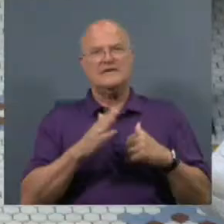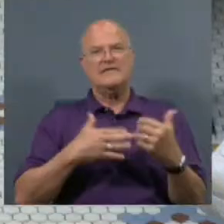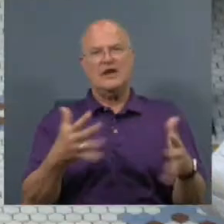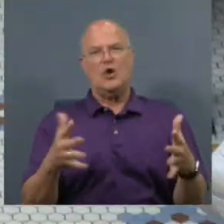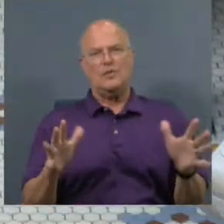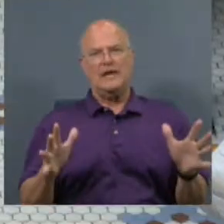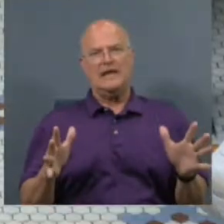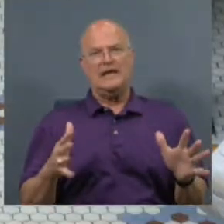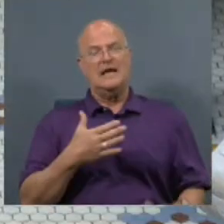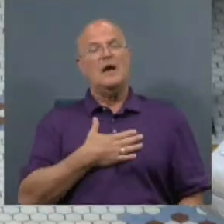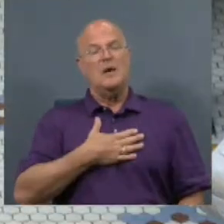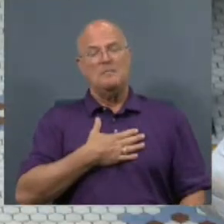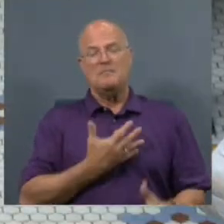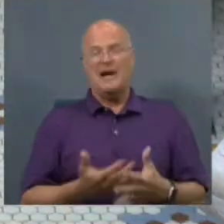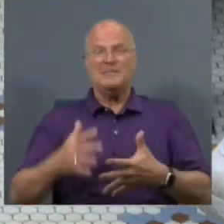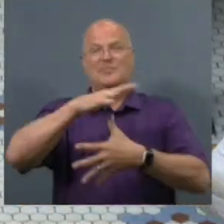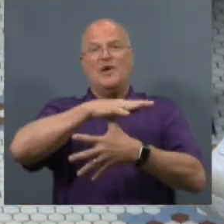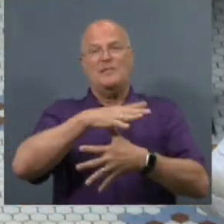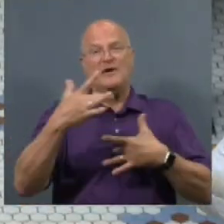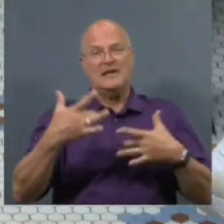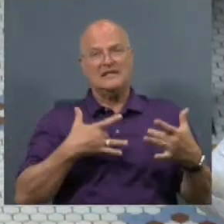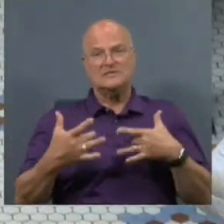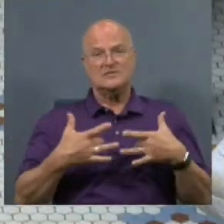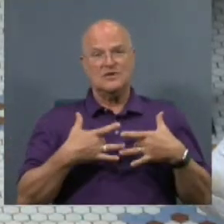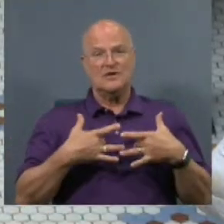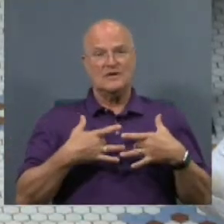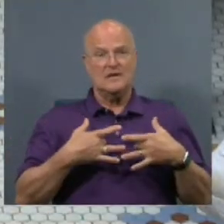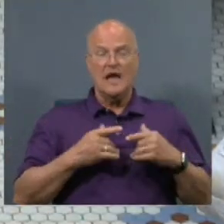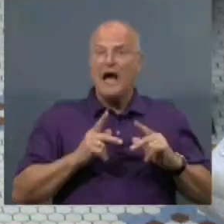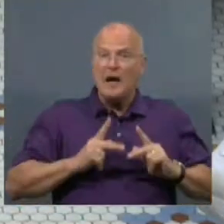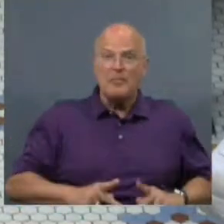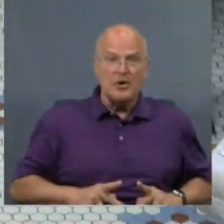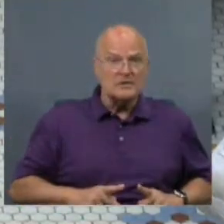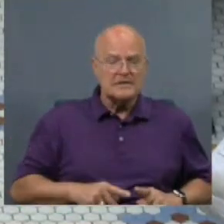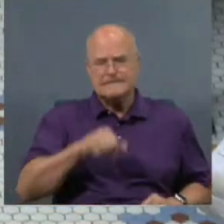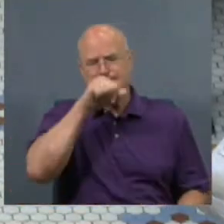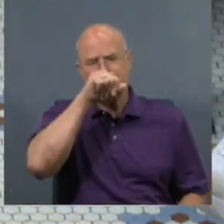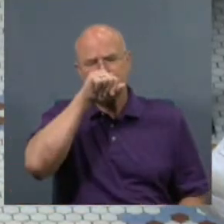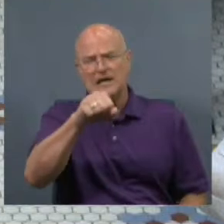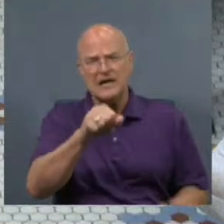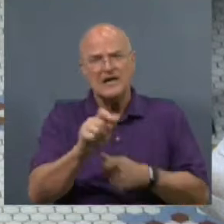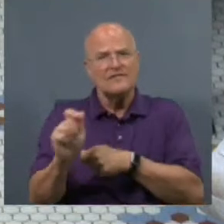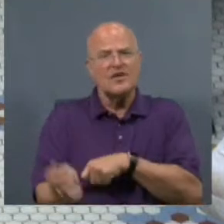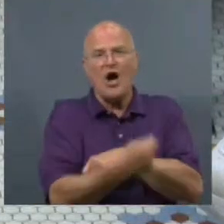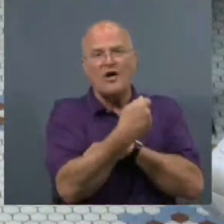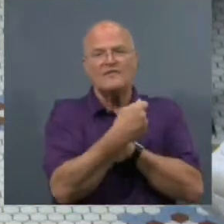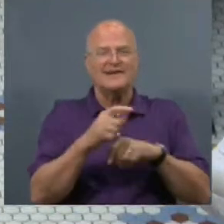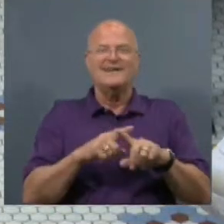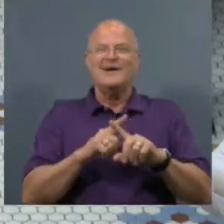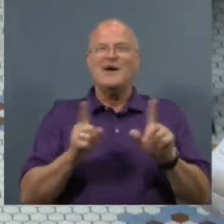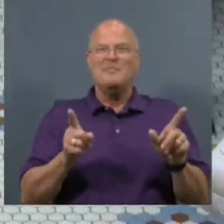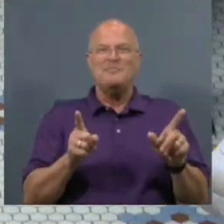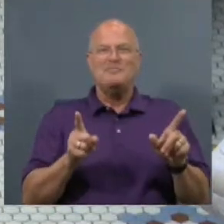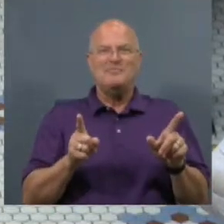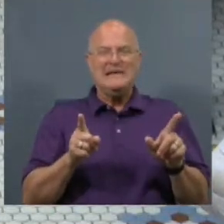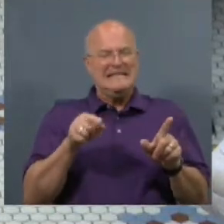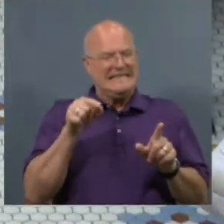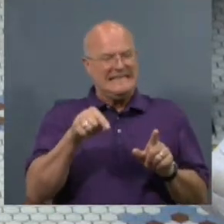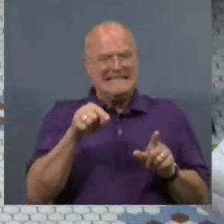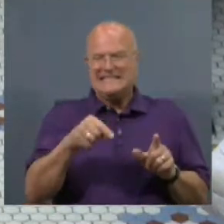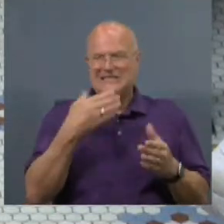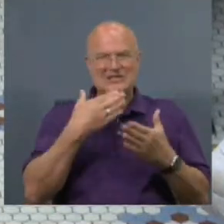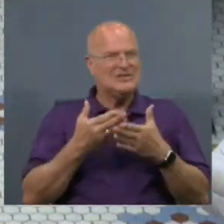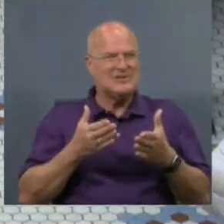are. That's my primary concern. I personally am a golf fan, but I just don't think that this is a